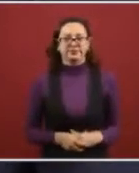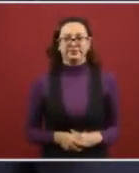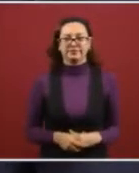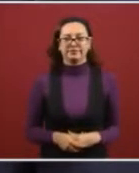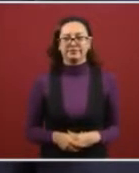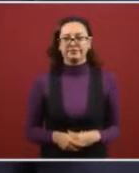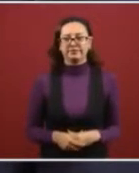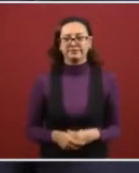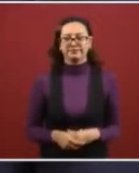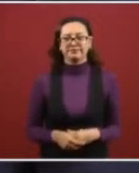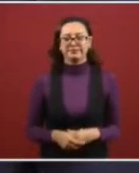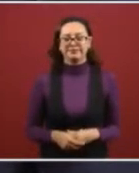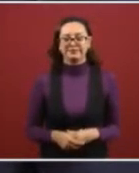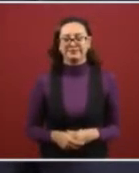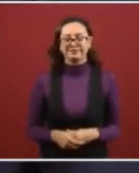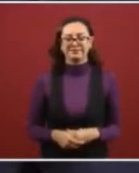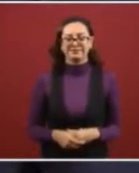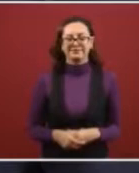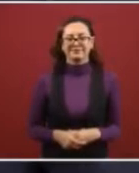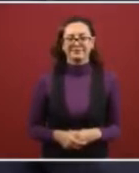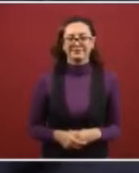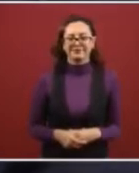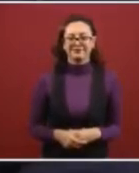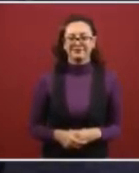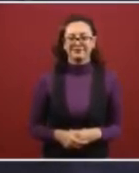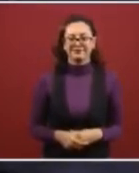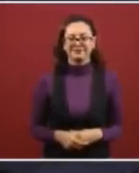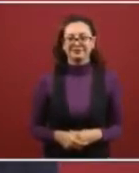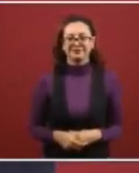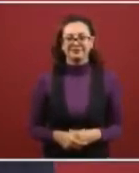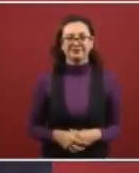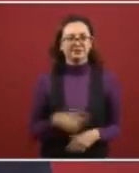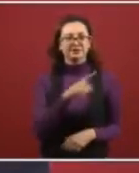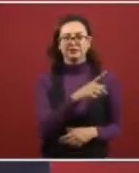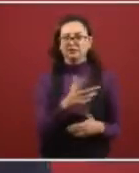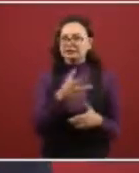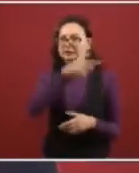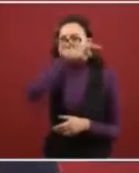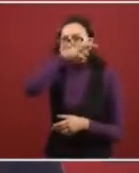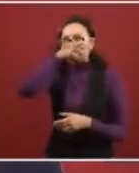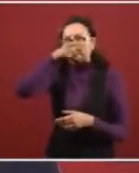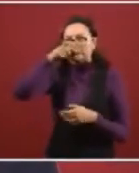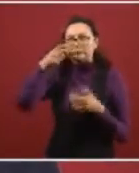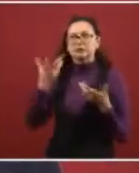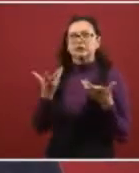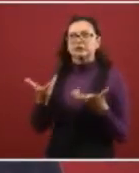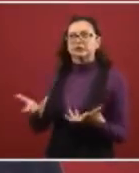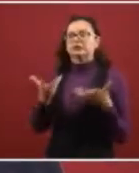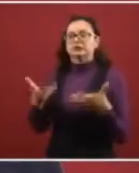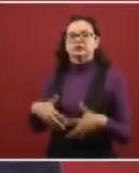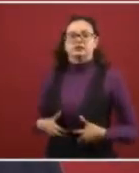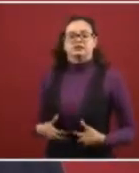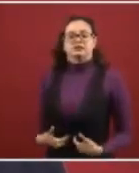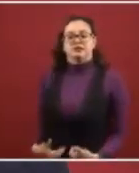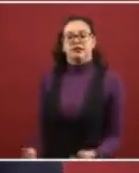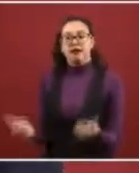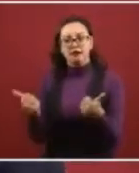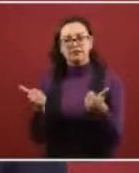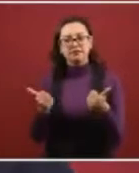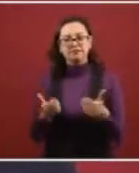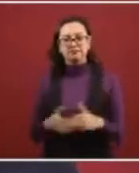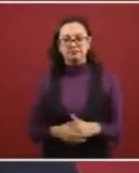don't know, billullos, it's a made up word. Like bill collectors. They had lots of money, hunger for money. O sea,